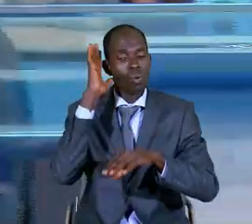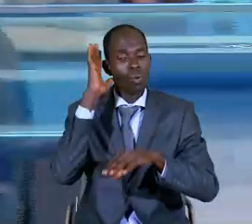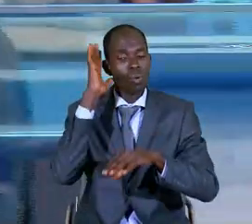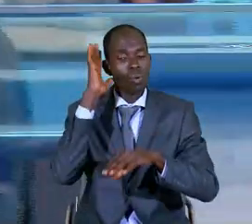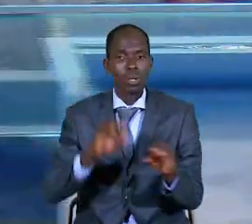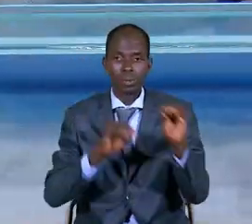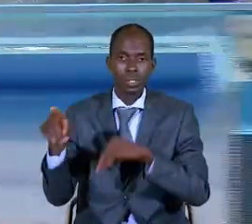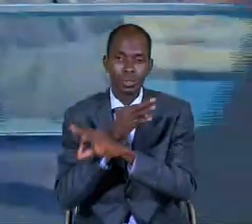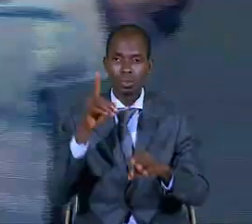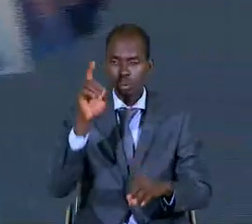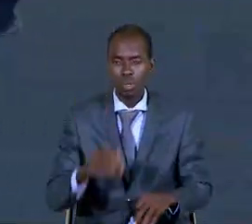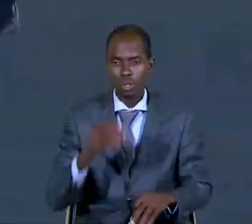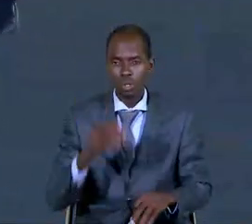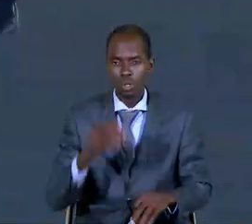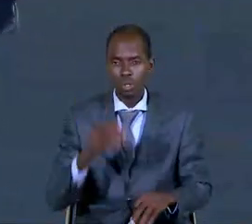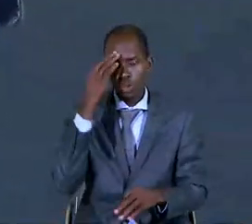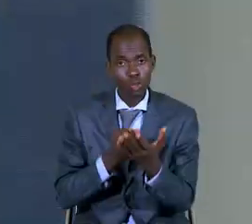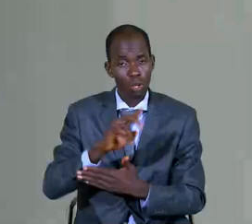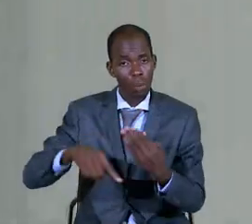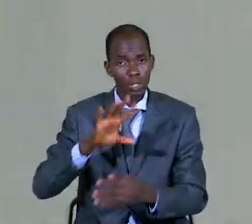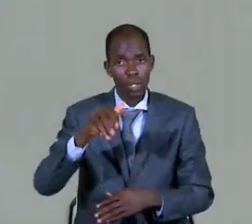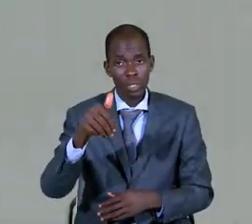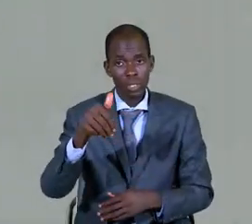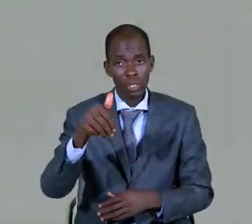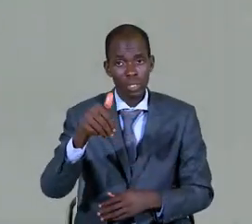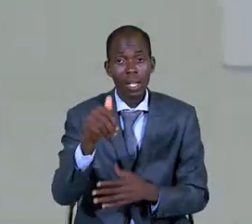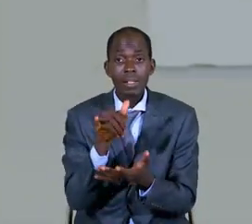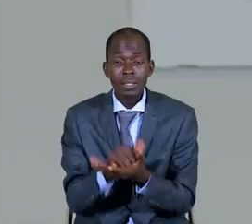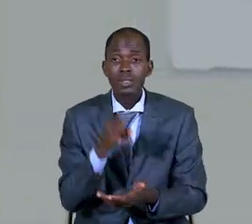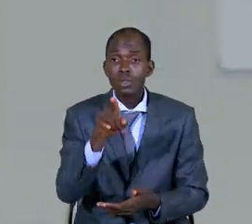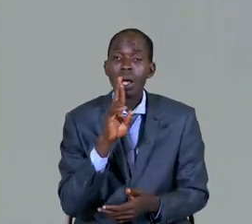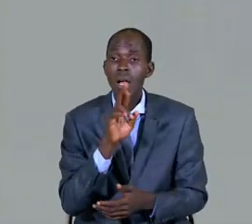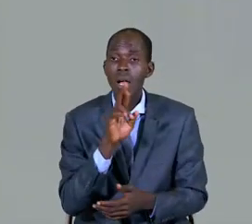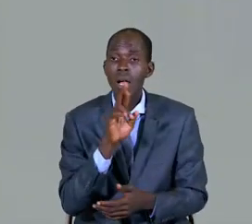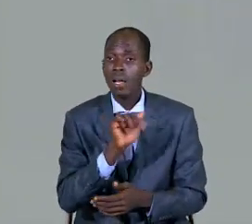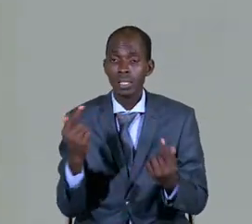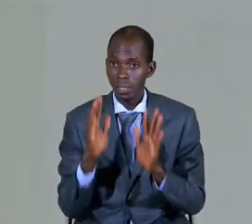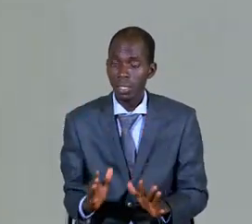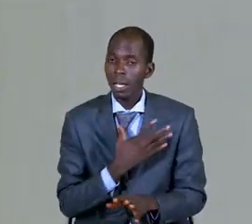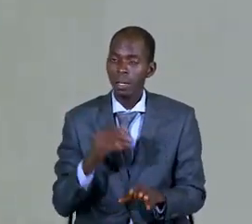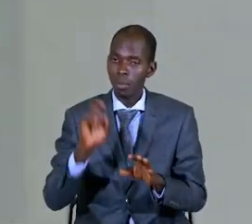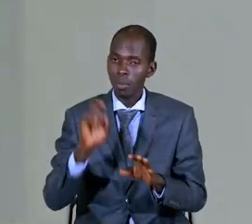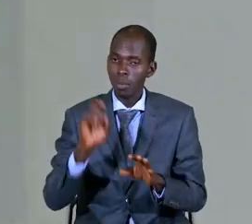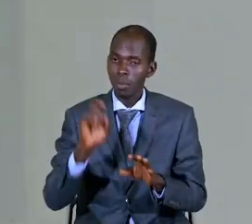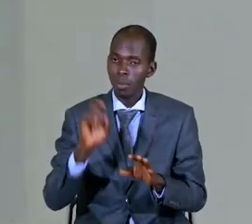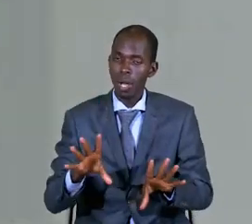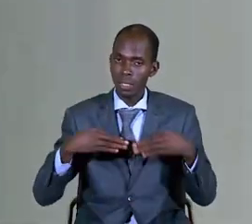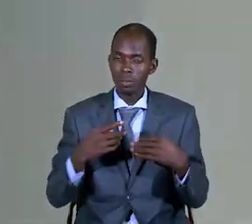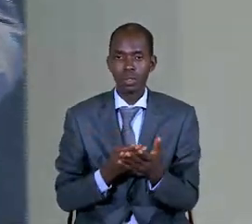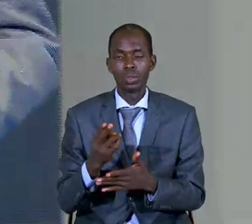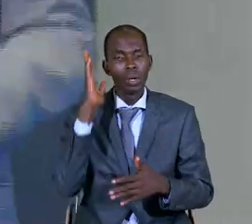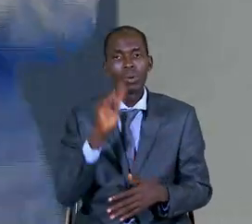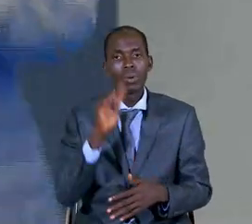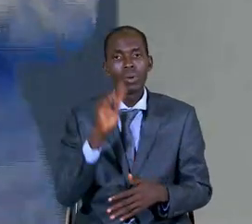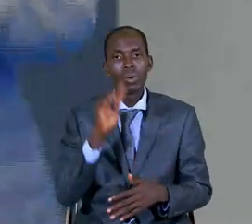know the truth about themselves, that they were sinners, and they have to accept the truth, and that they could not